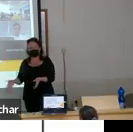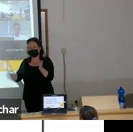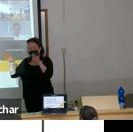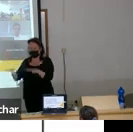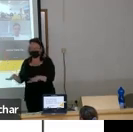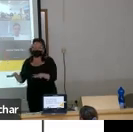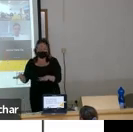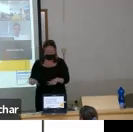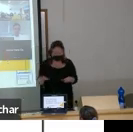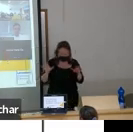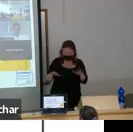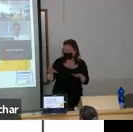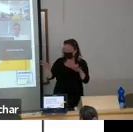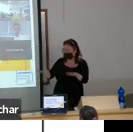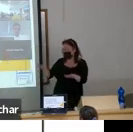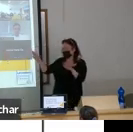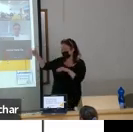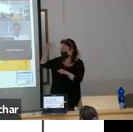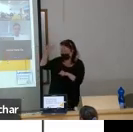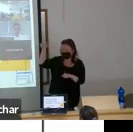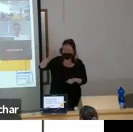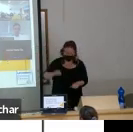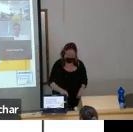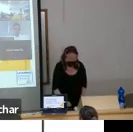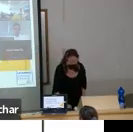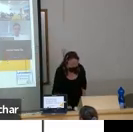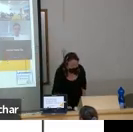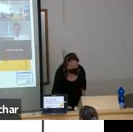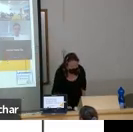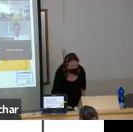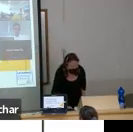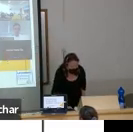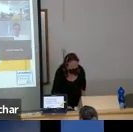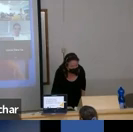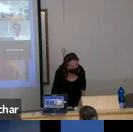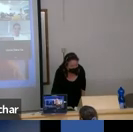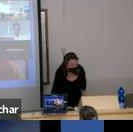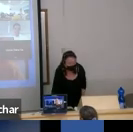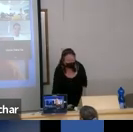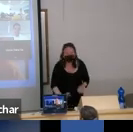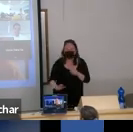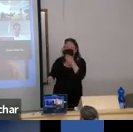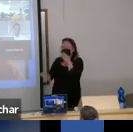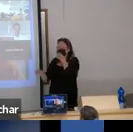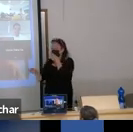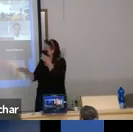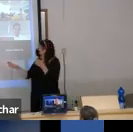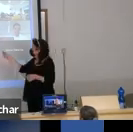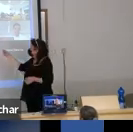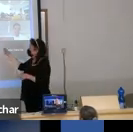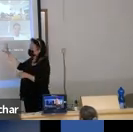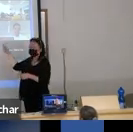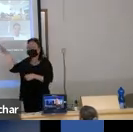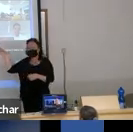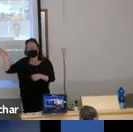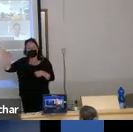implement them on the course that I'm teaching now or taught in the previous semester. But I just have to tell you